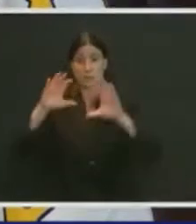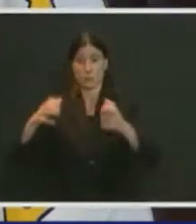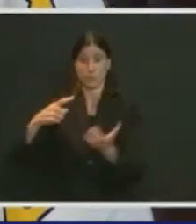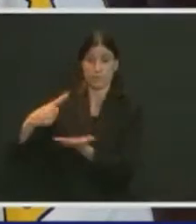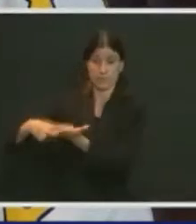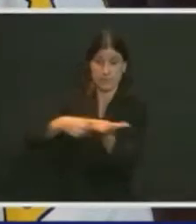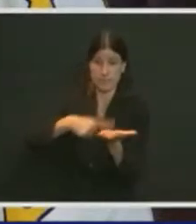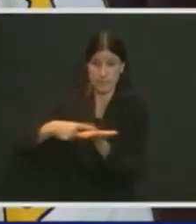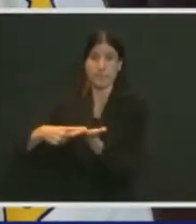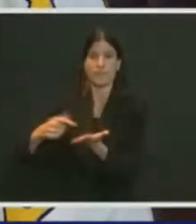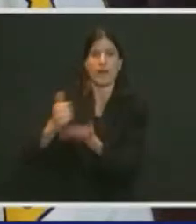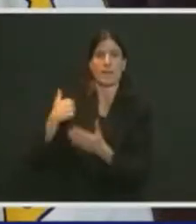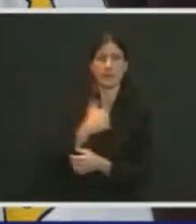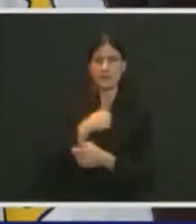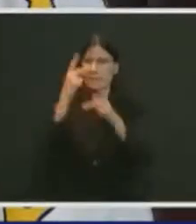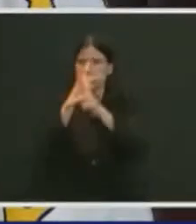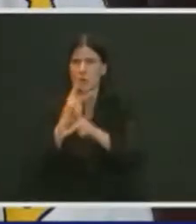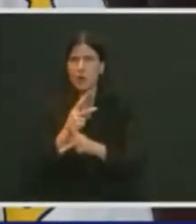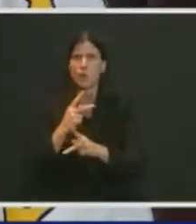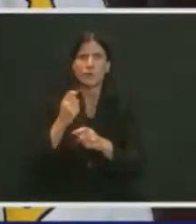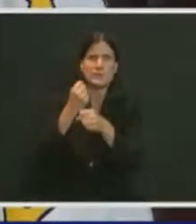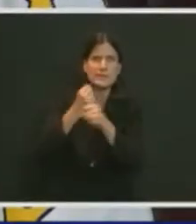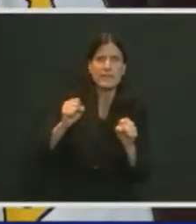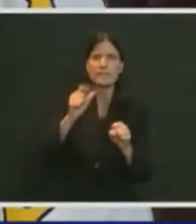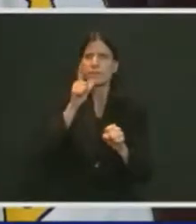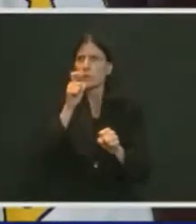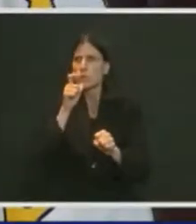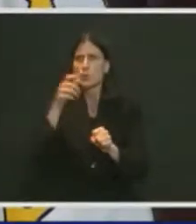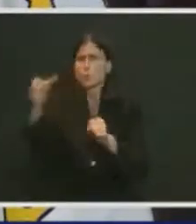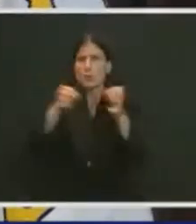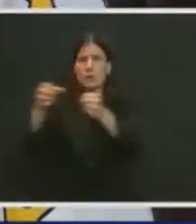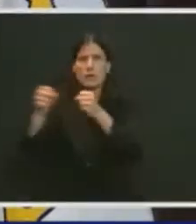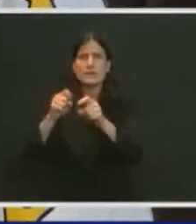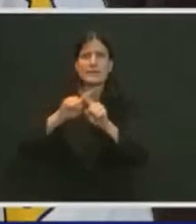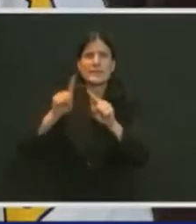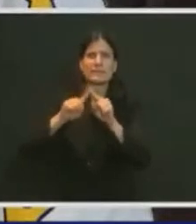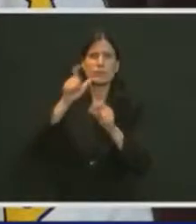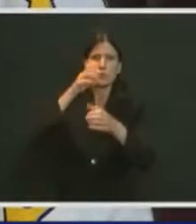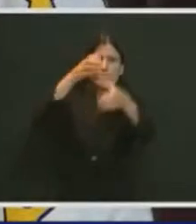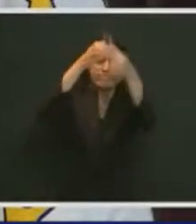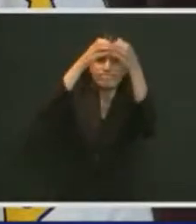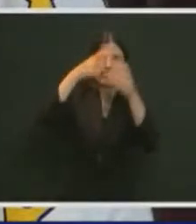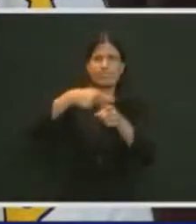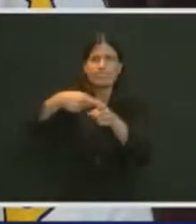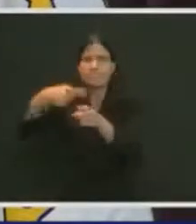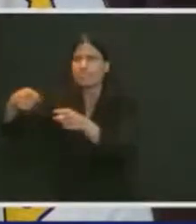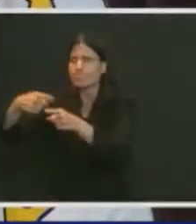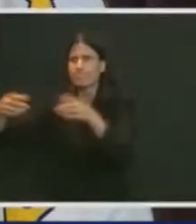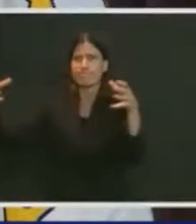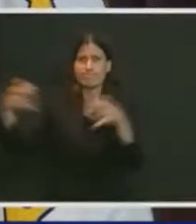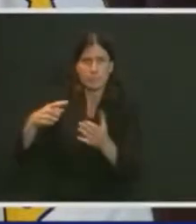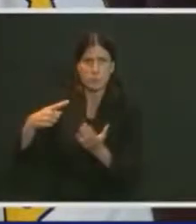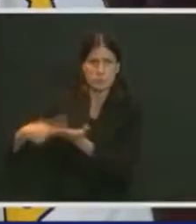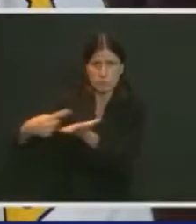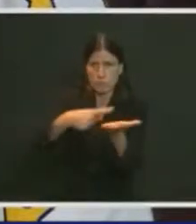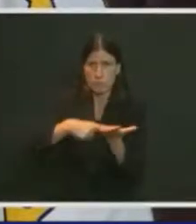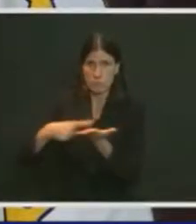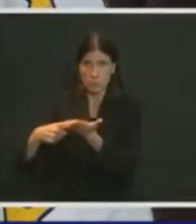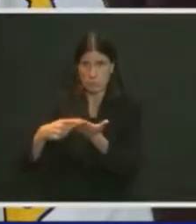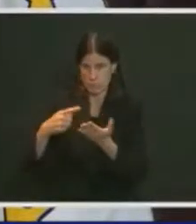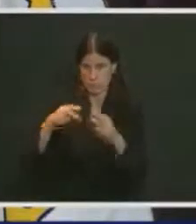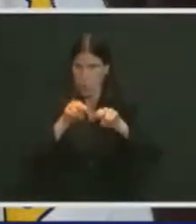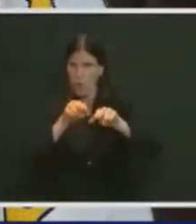the FDA antigen tests, the serology tests, to help make sure that all of us in Rhode Island have